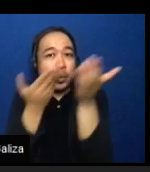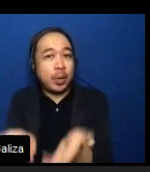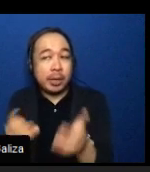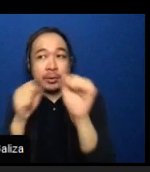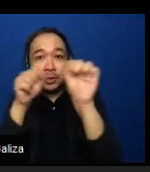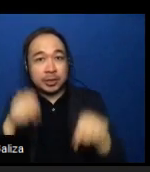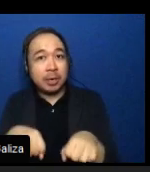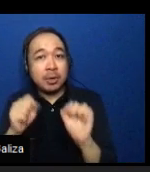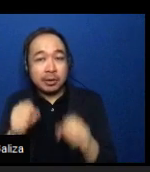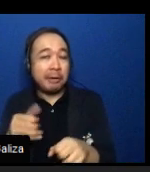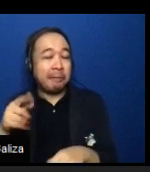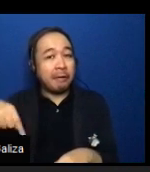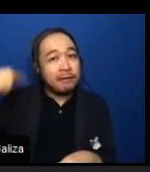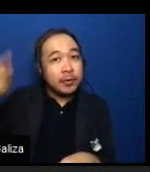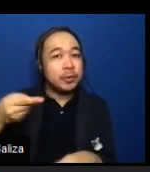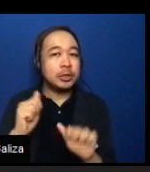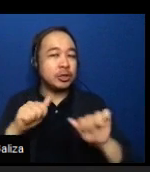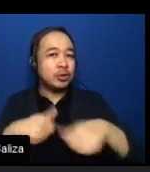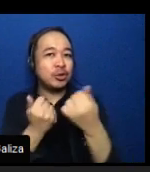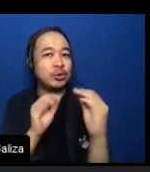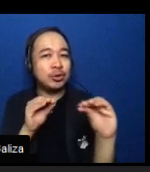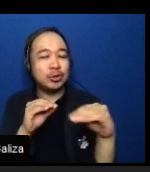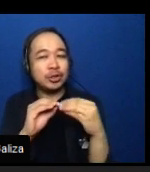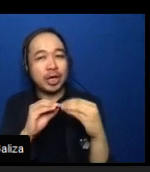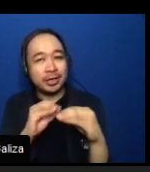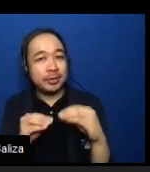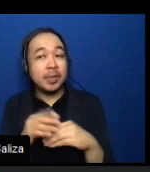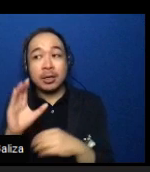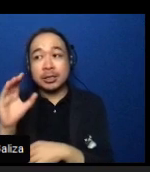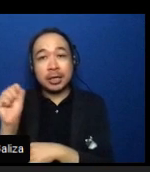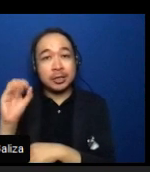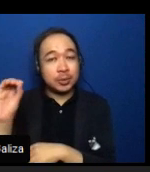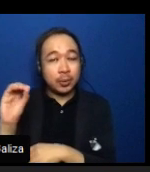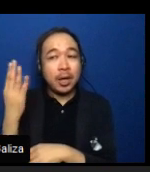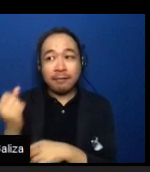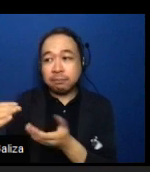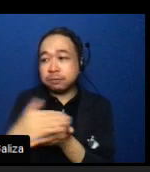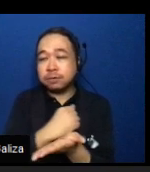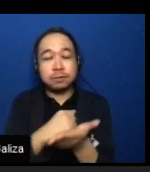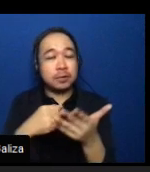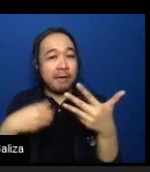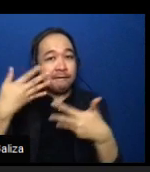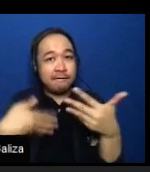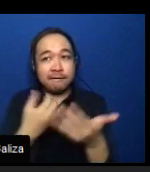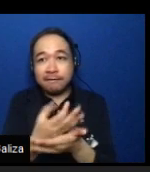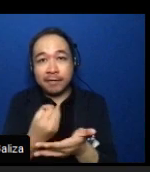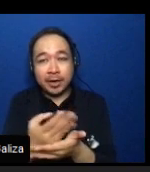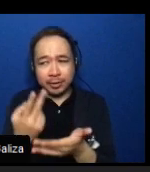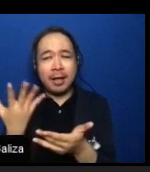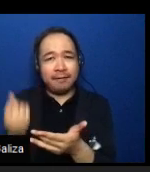with future challenges. Civil society-generated evidence will uncover inequalities faced by marginalized